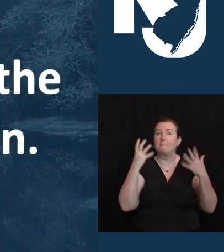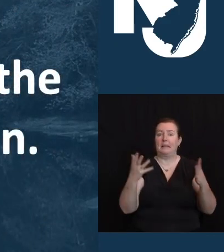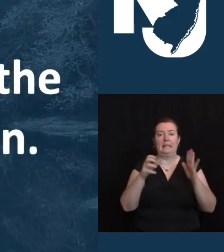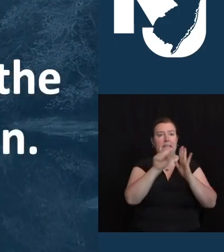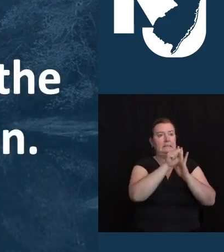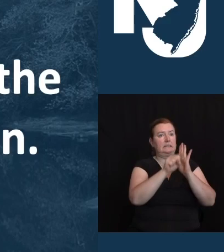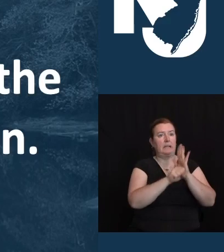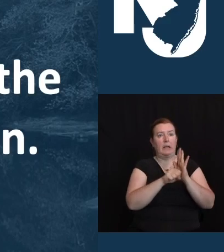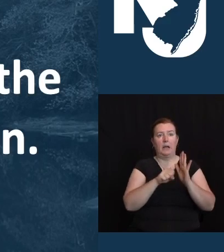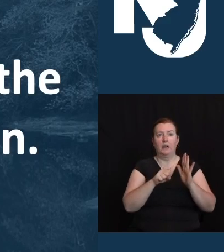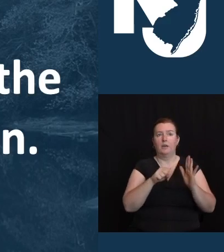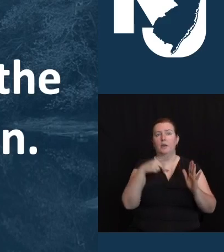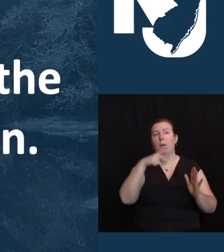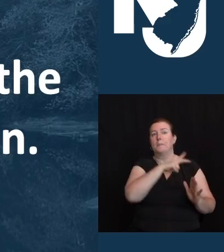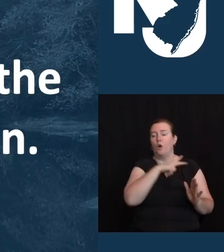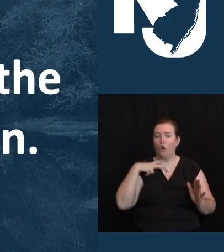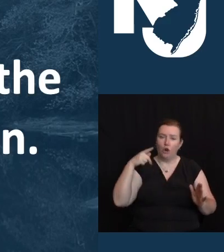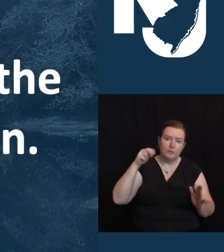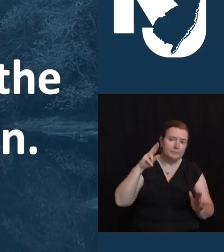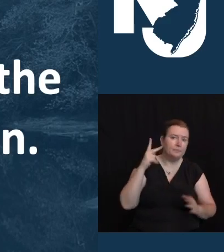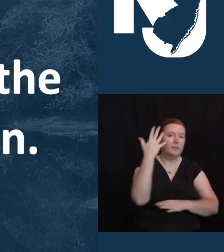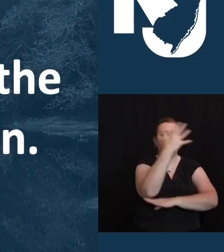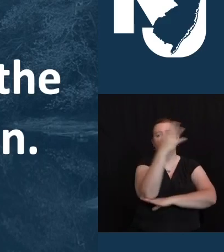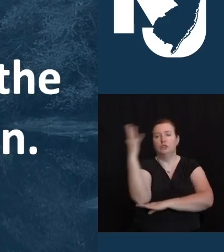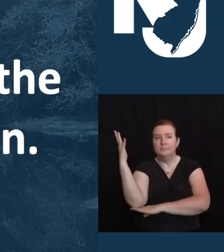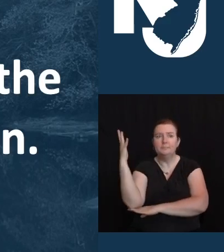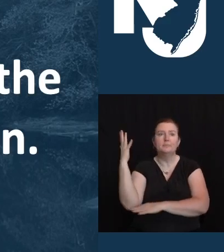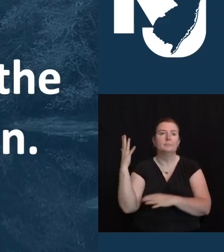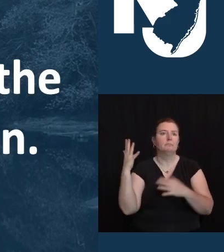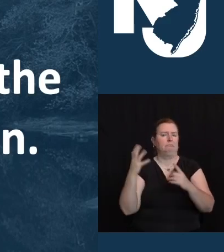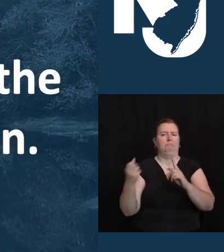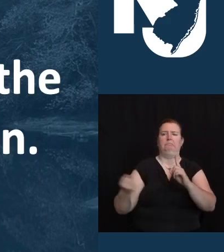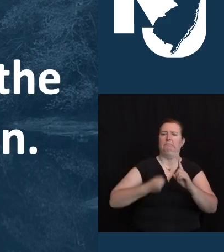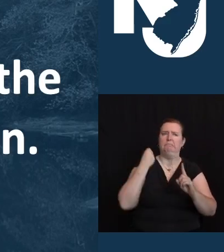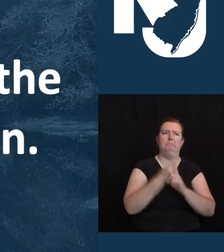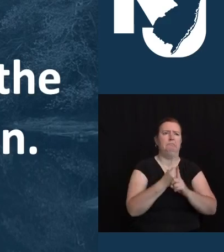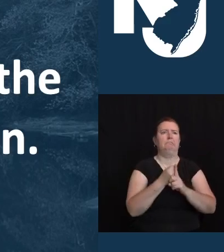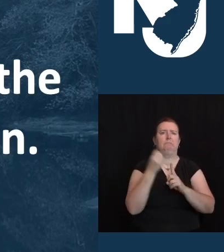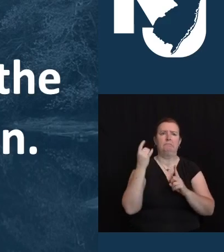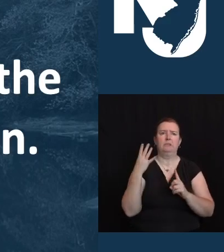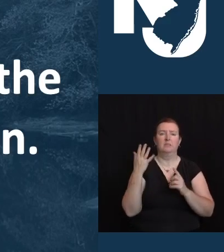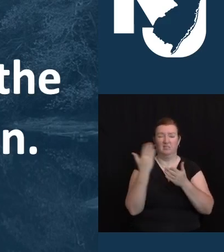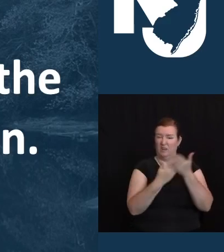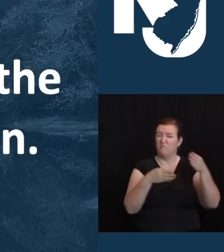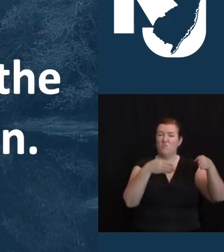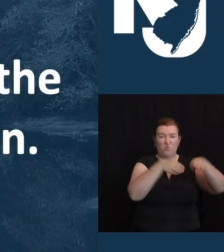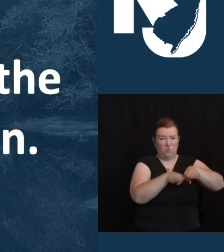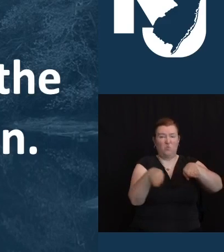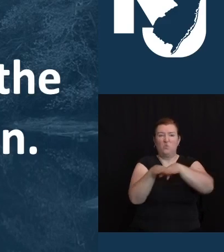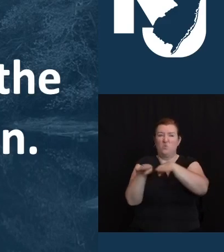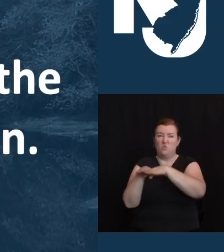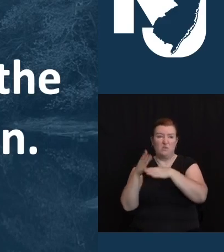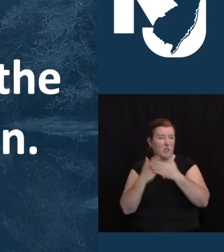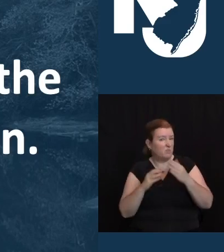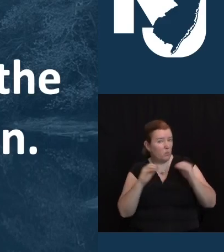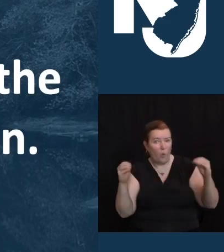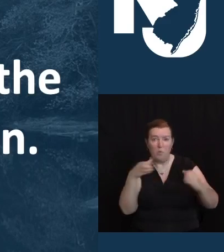remain closed as damage assessments are ongoing. Many parks are also without power. The